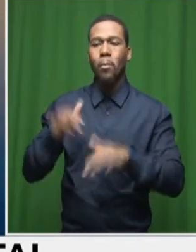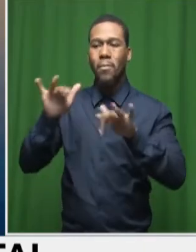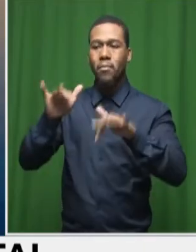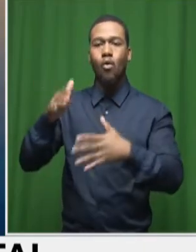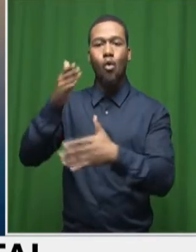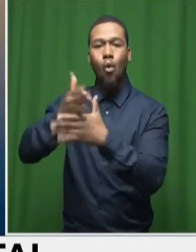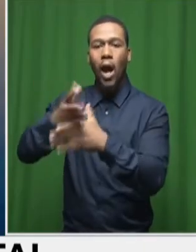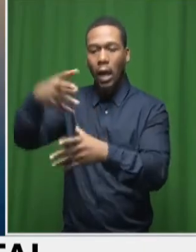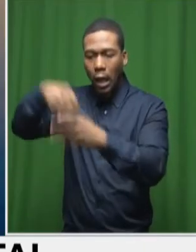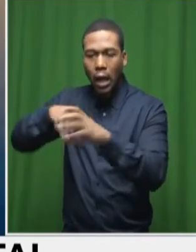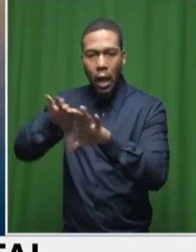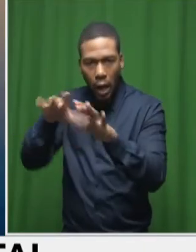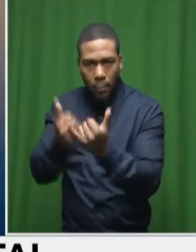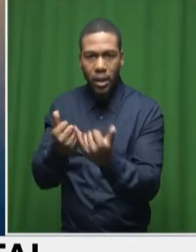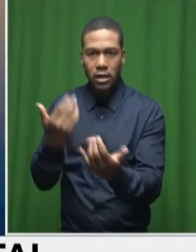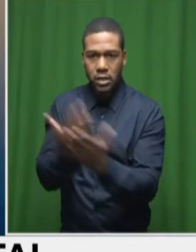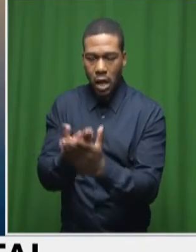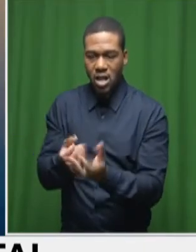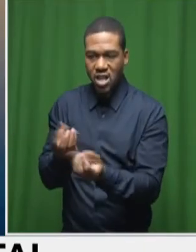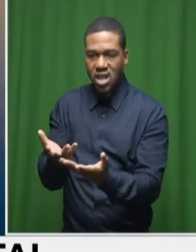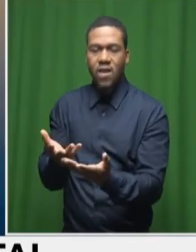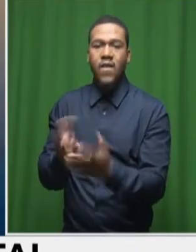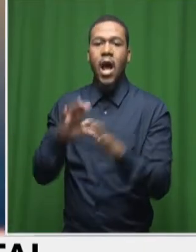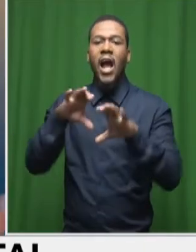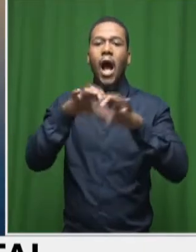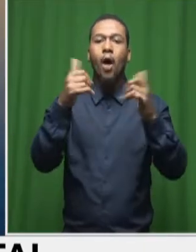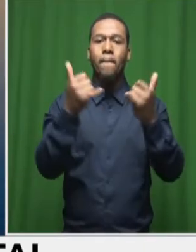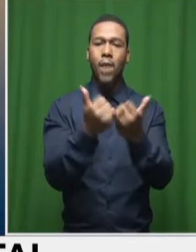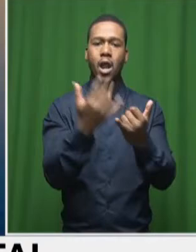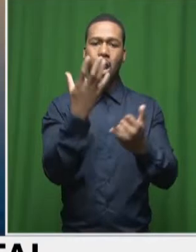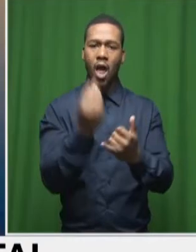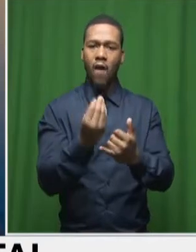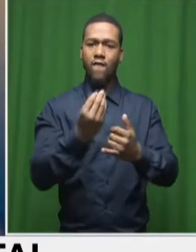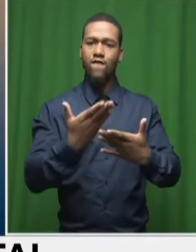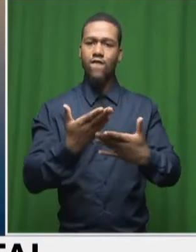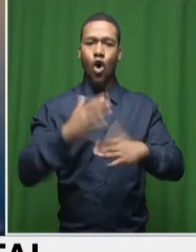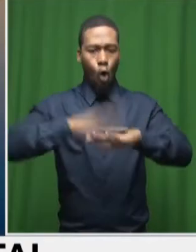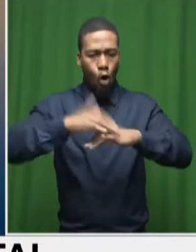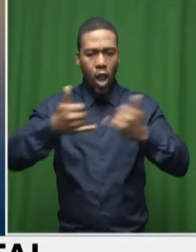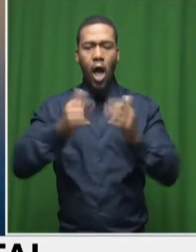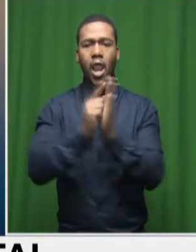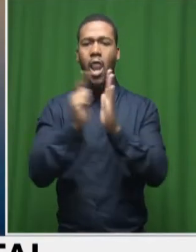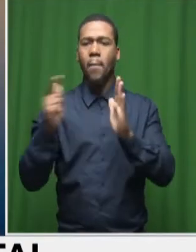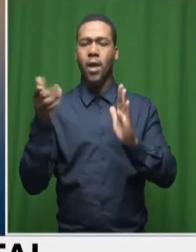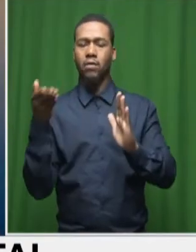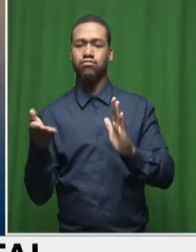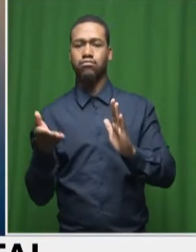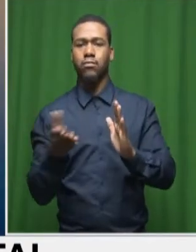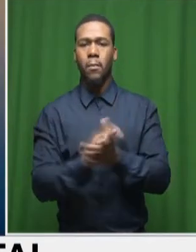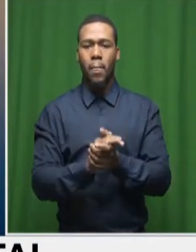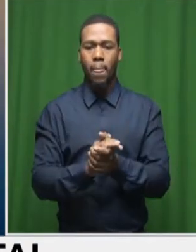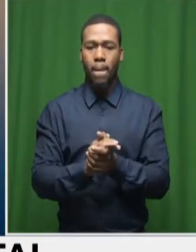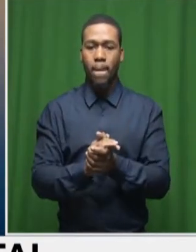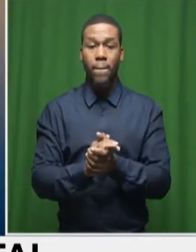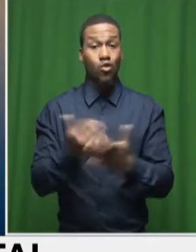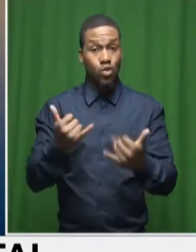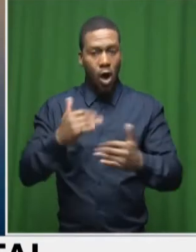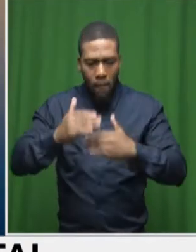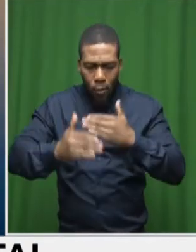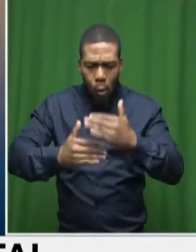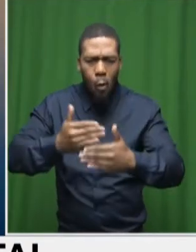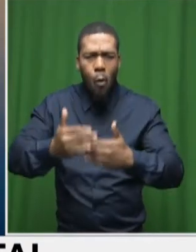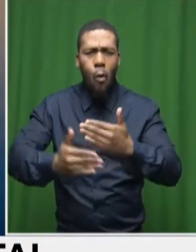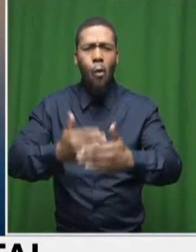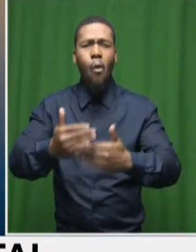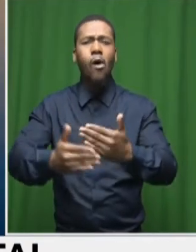a company's digital library or a particular institution's digital library. And so the progress and the uptake,